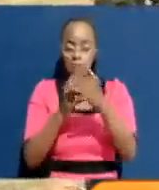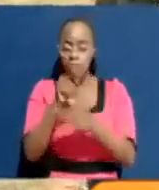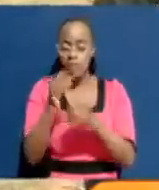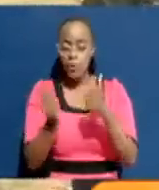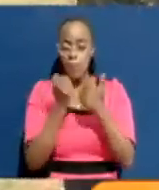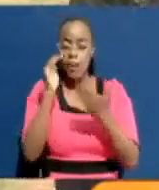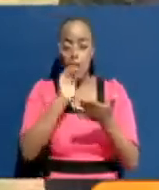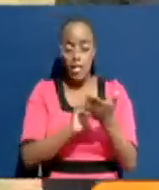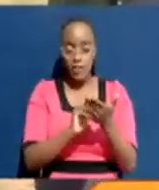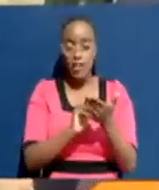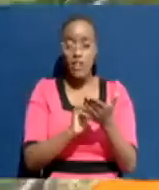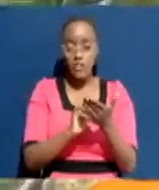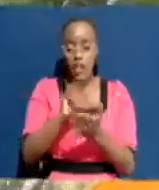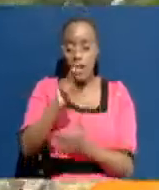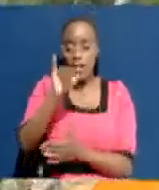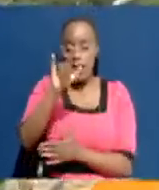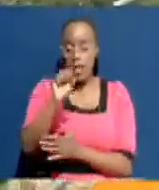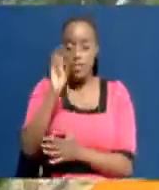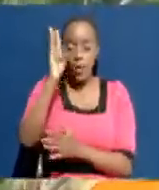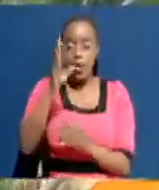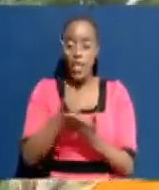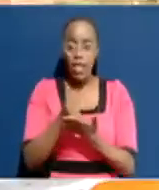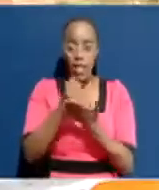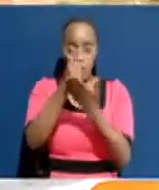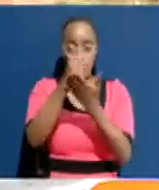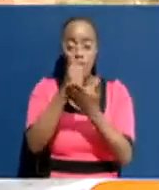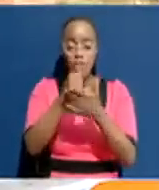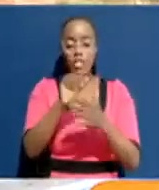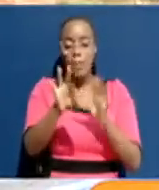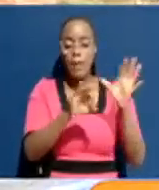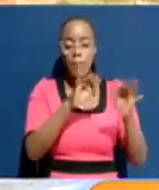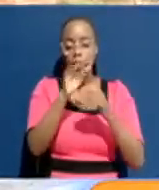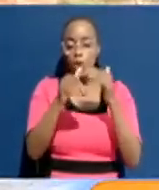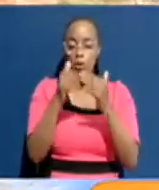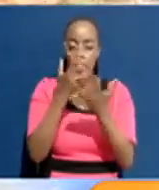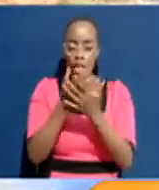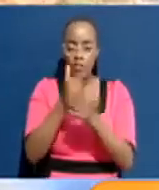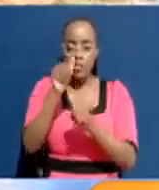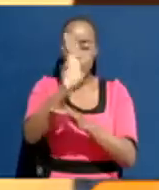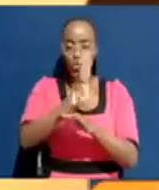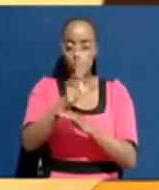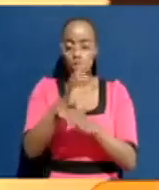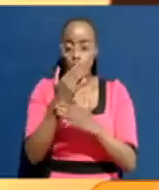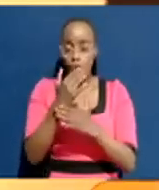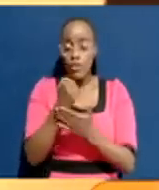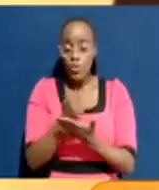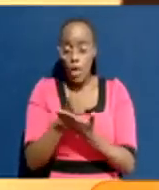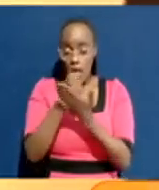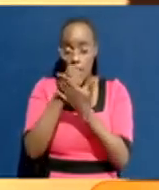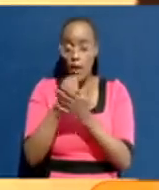hii, idara ya ujasusi itakuwa ikisaidia kukusanya ushahidi utakaotumika kusaidia